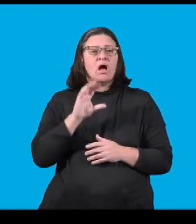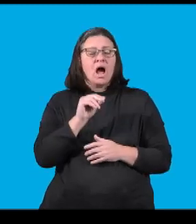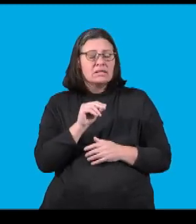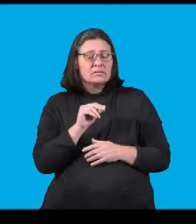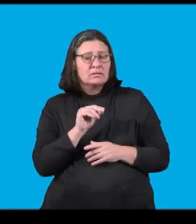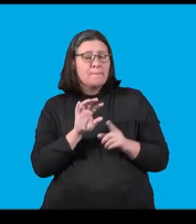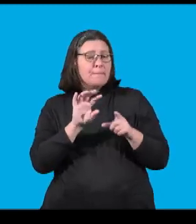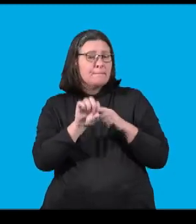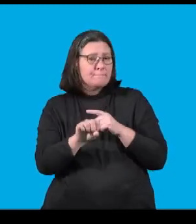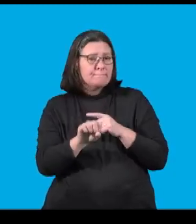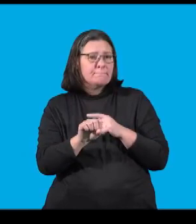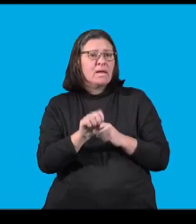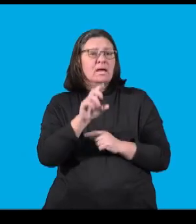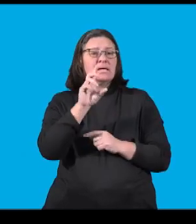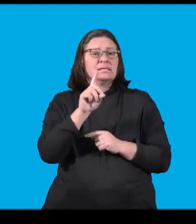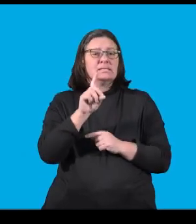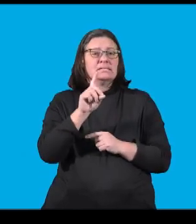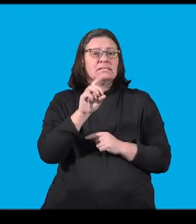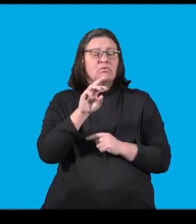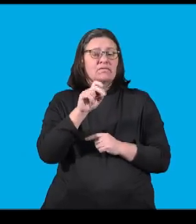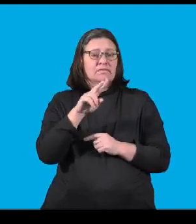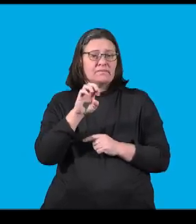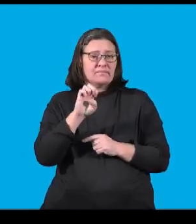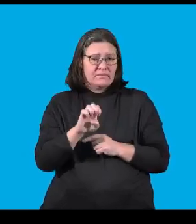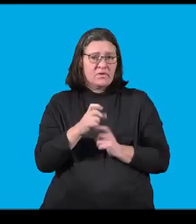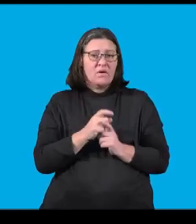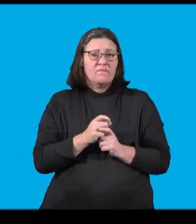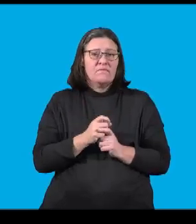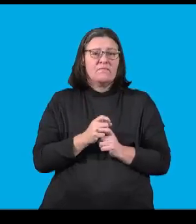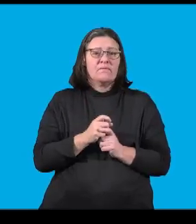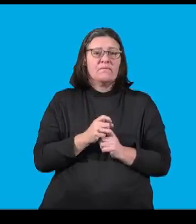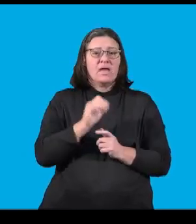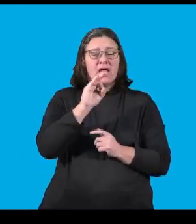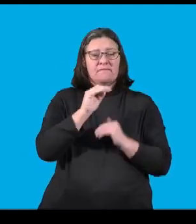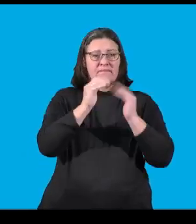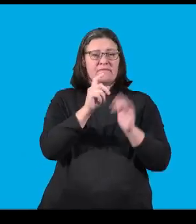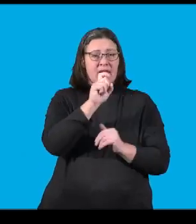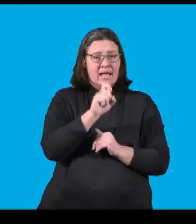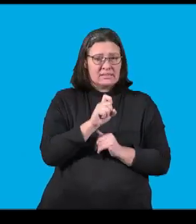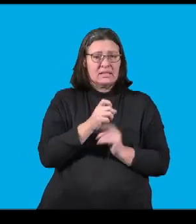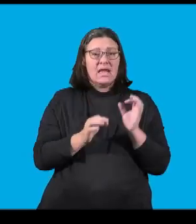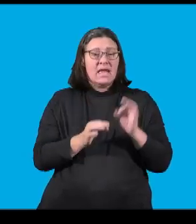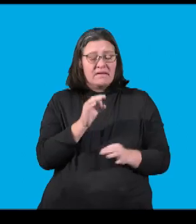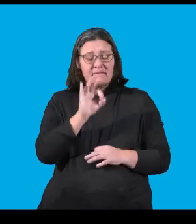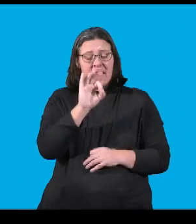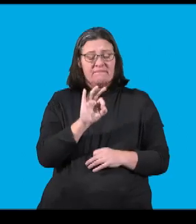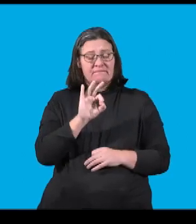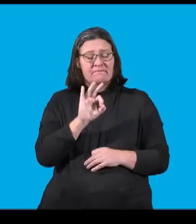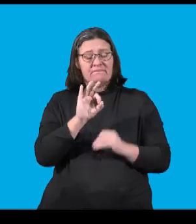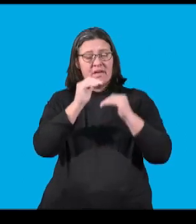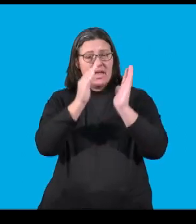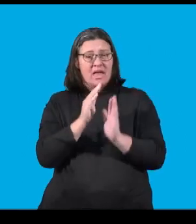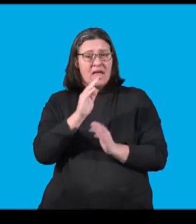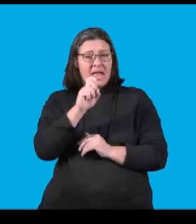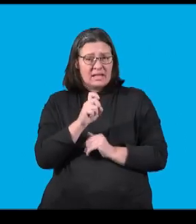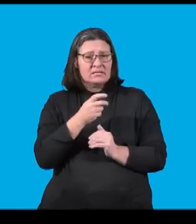asked to determine the derivative of f of x from first principles if f of x is given as